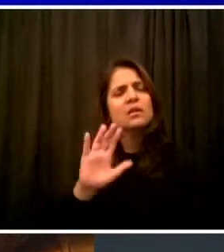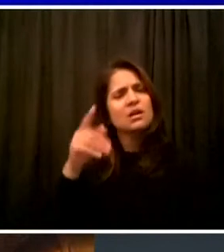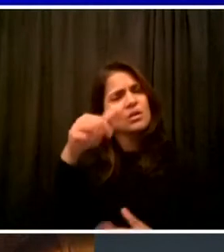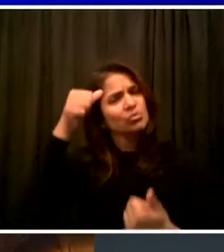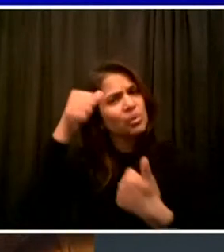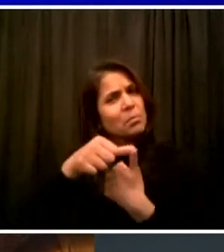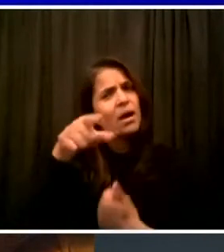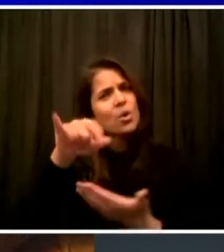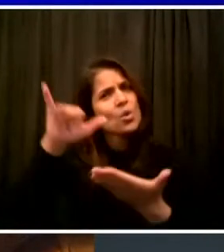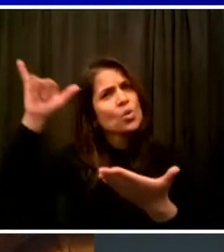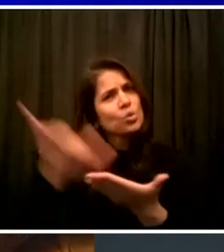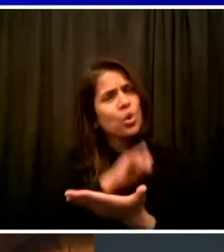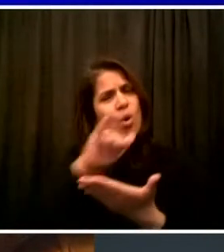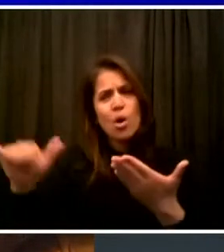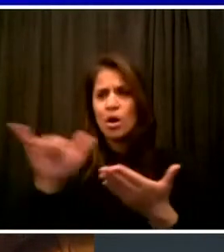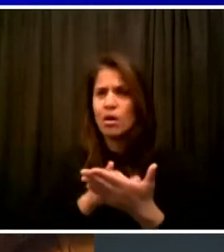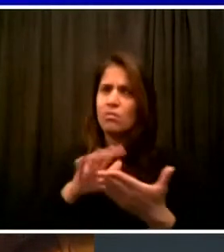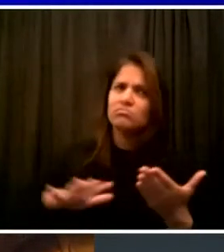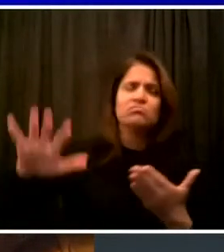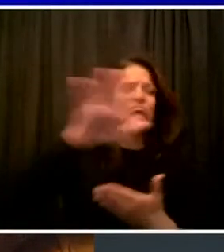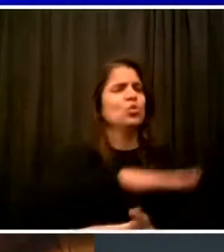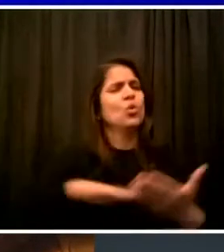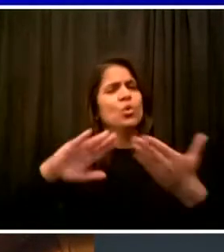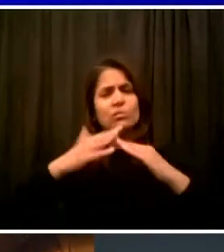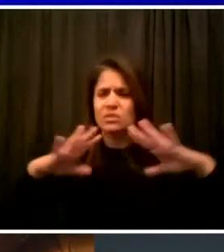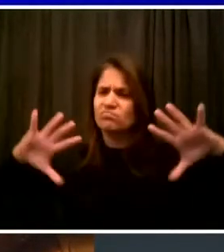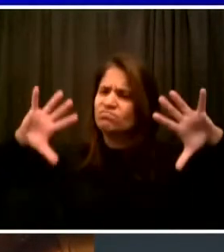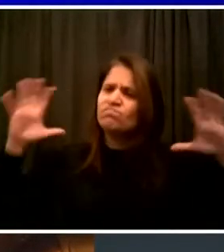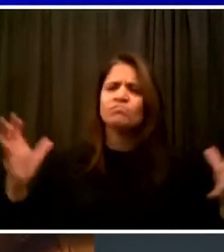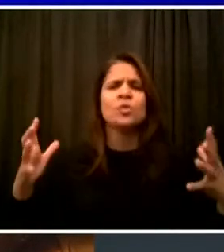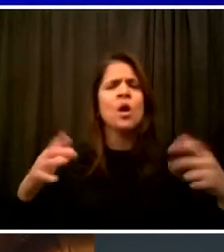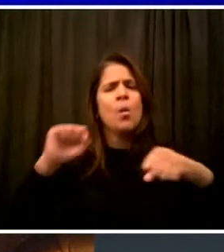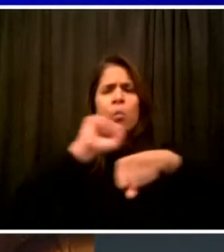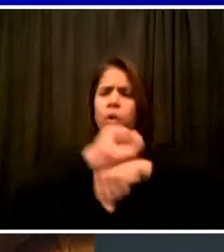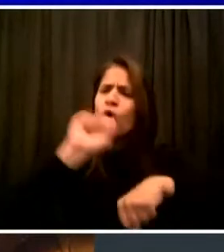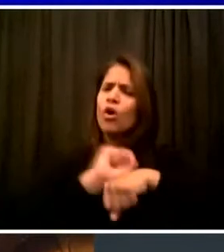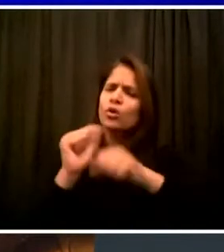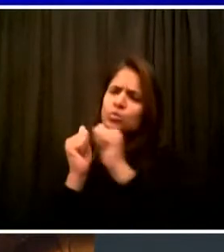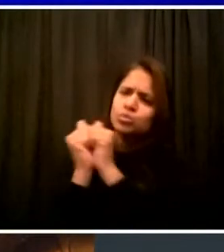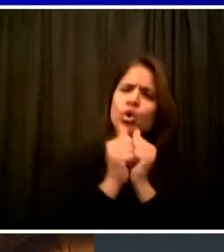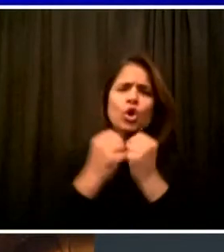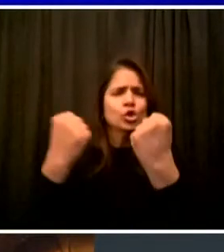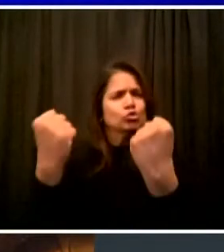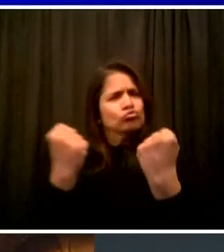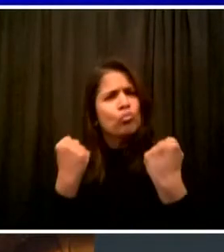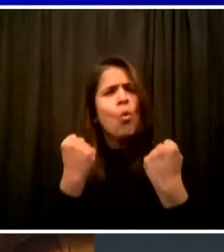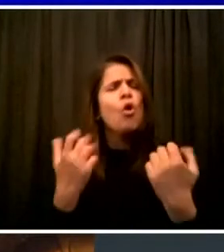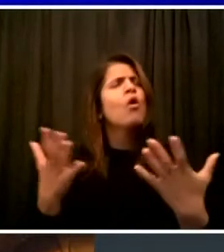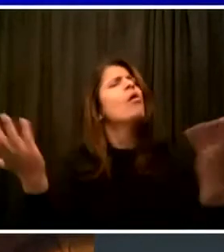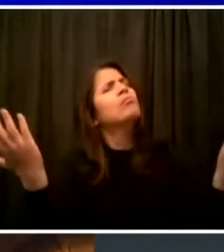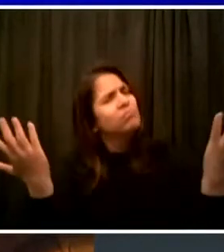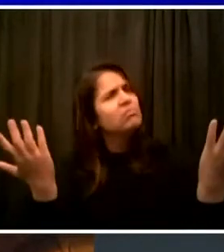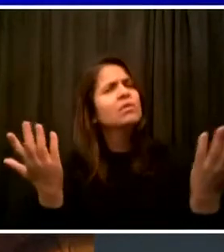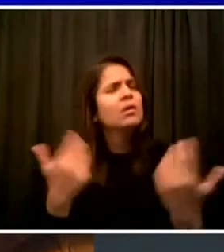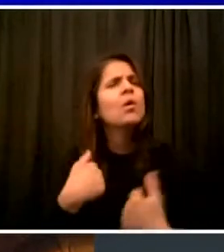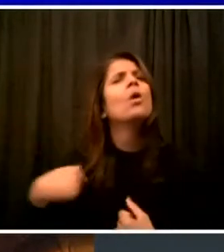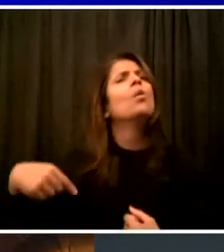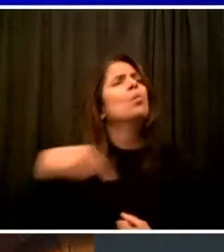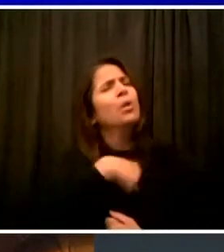and uplift our Asian American brothers and sisters in this fight to bring back our city, but we also need to